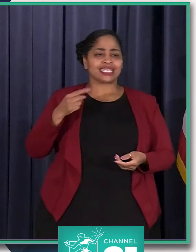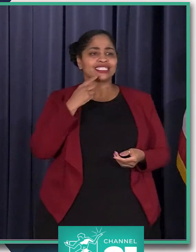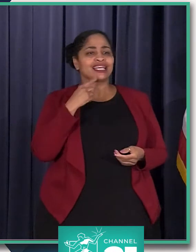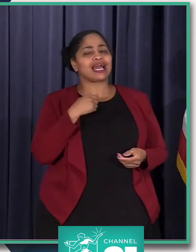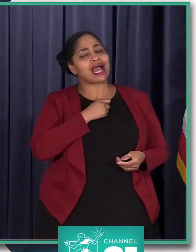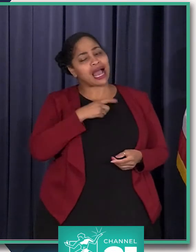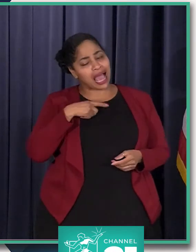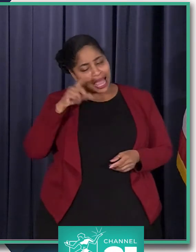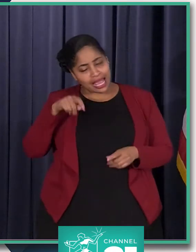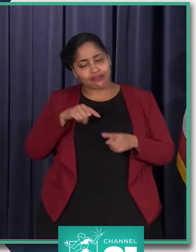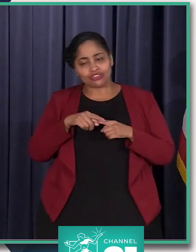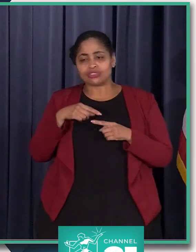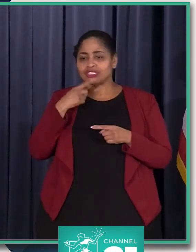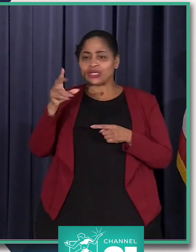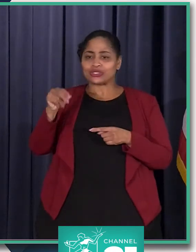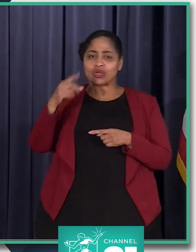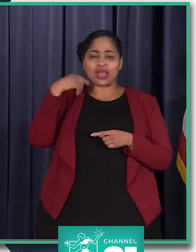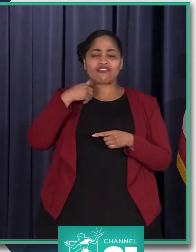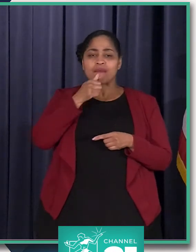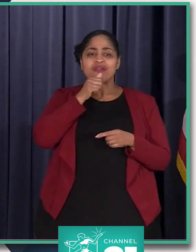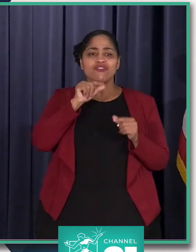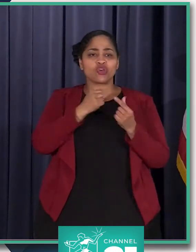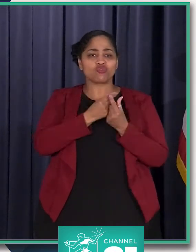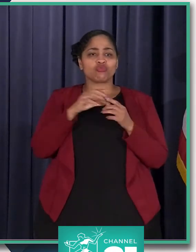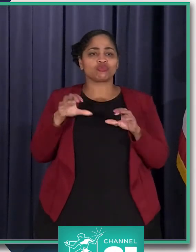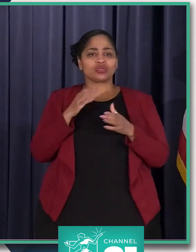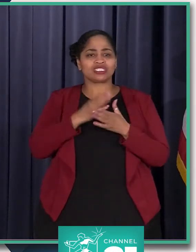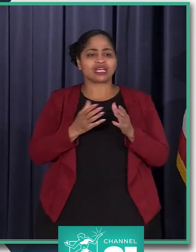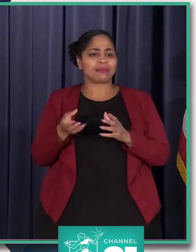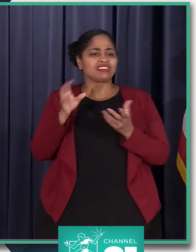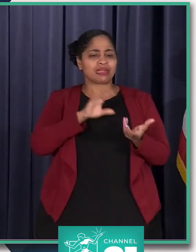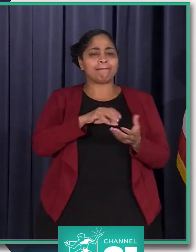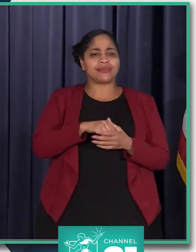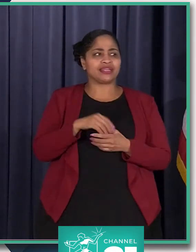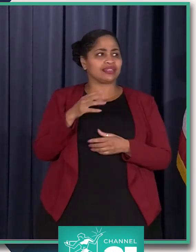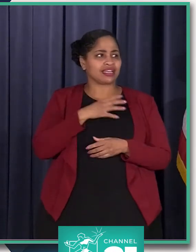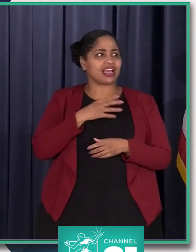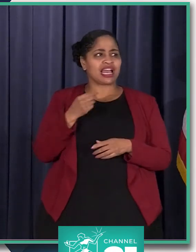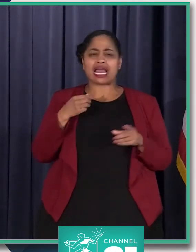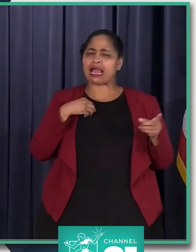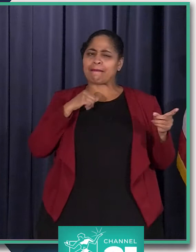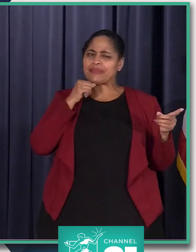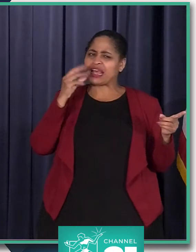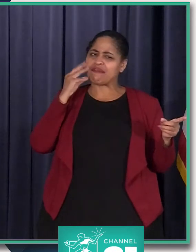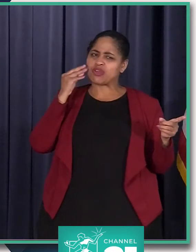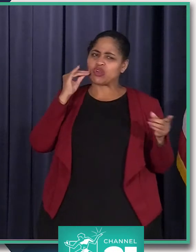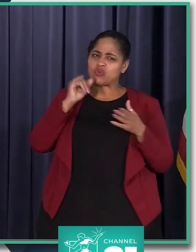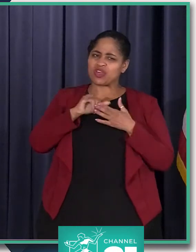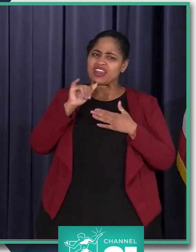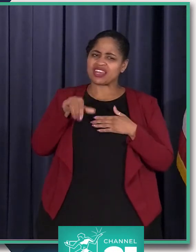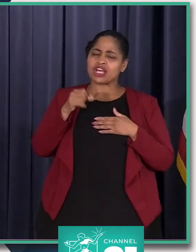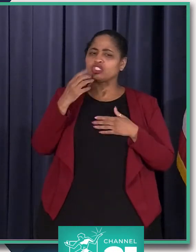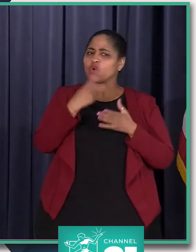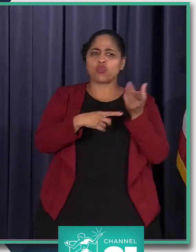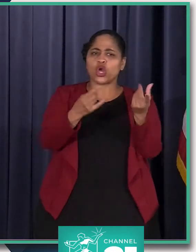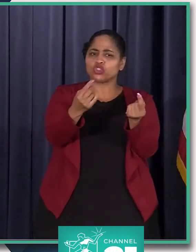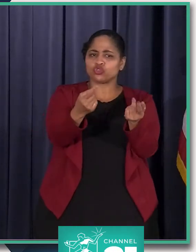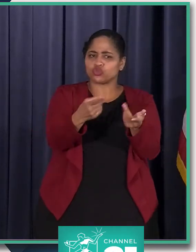you away because we have a private group that's doing some dumping. Okay. And I'm not familiar with that. So what did you